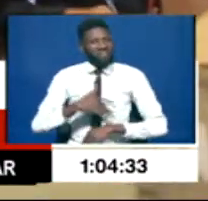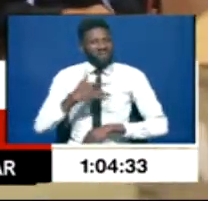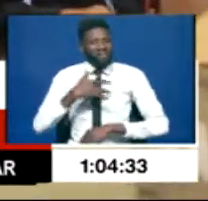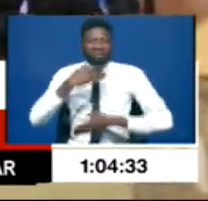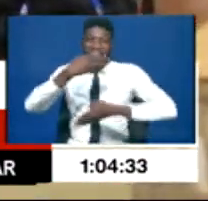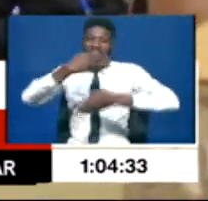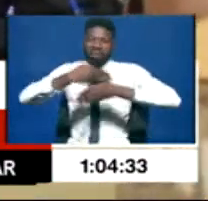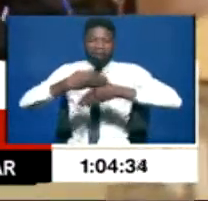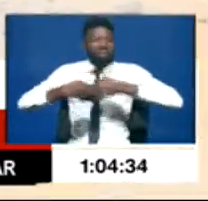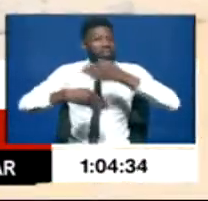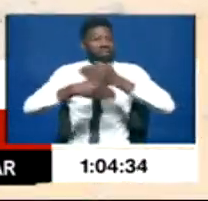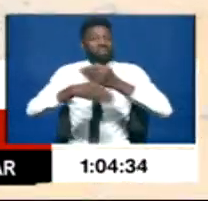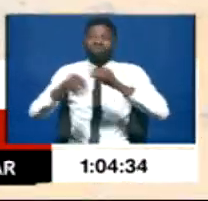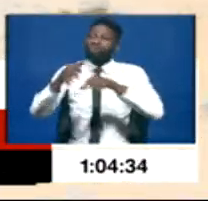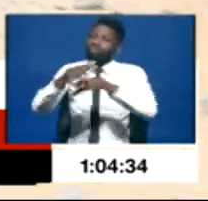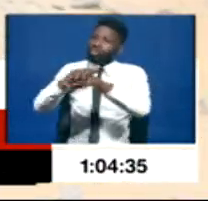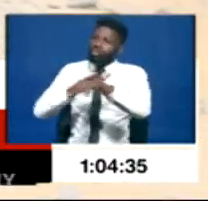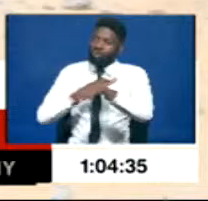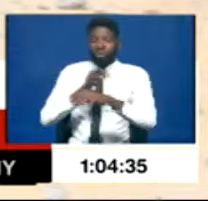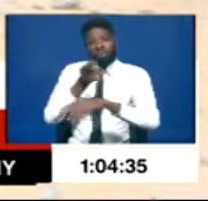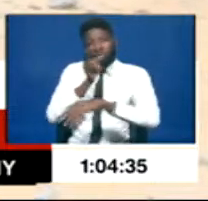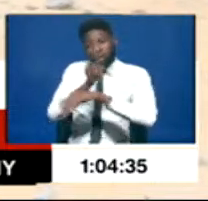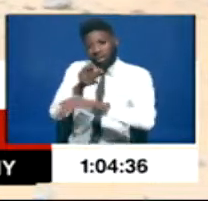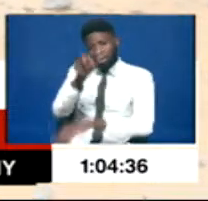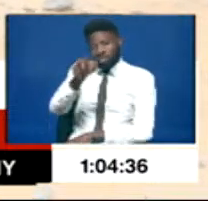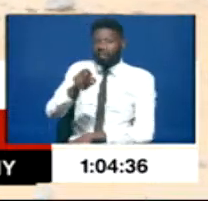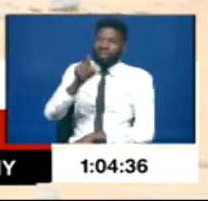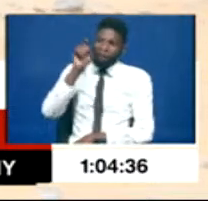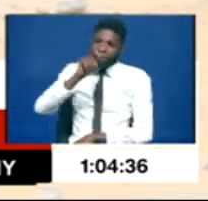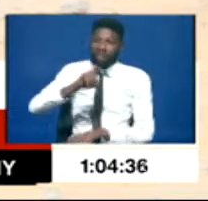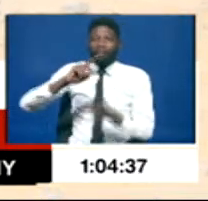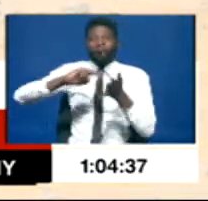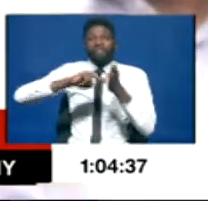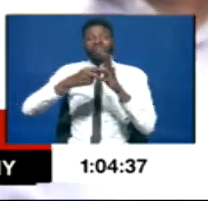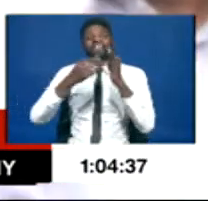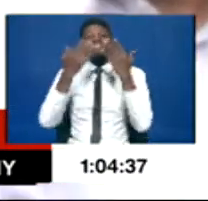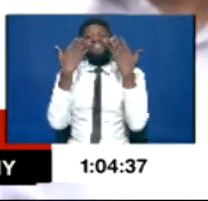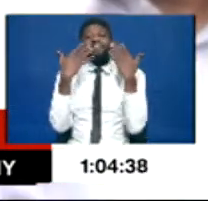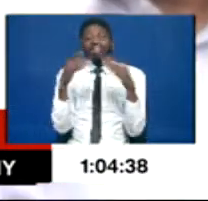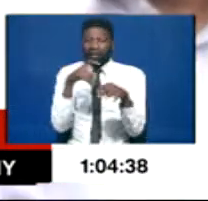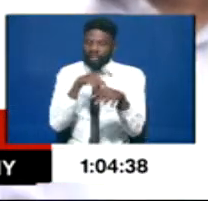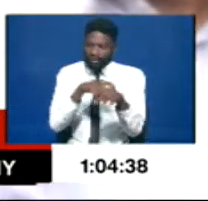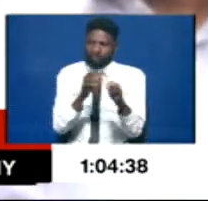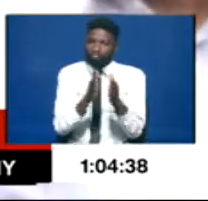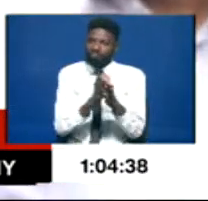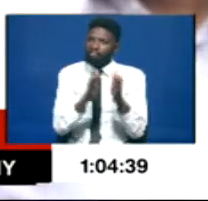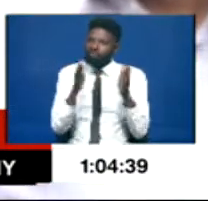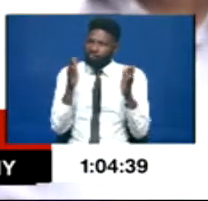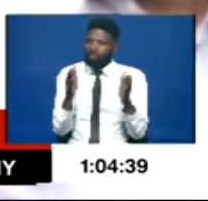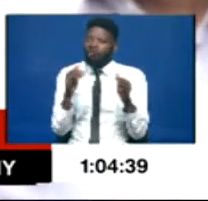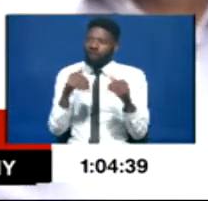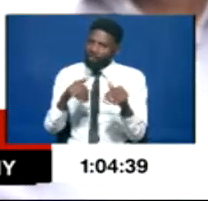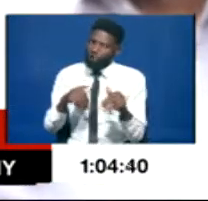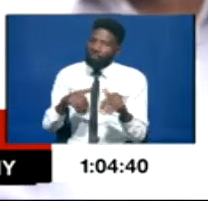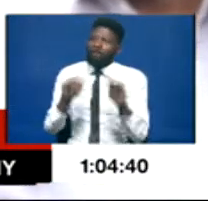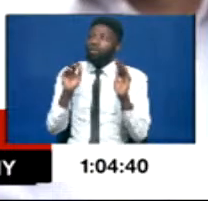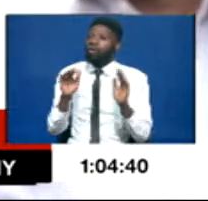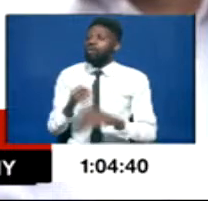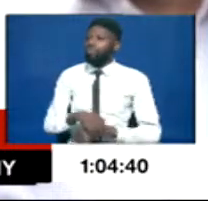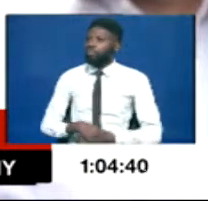construction, warning the constructor he must complete the project within the set timelines. The bridge